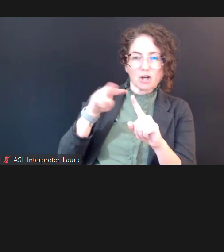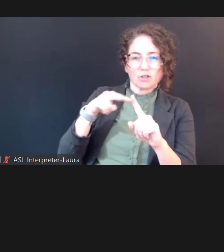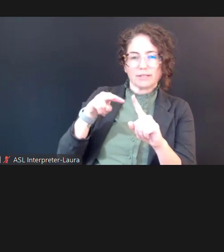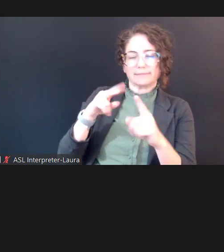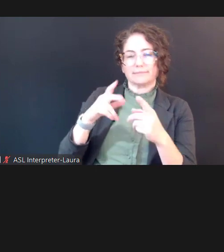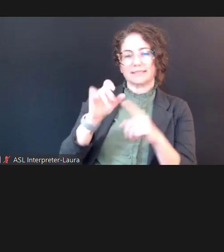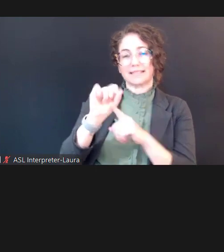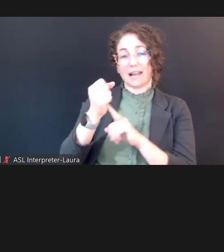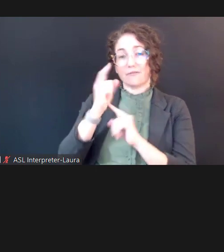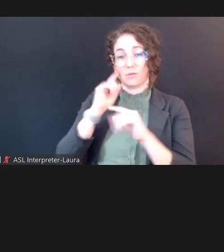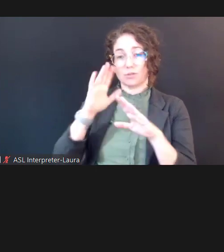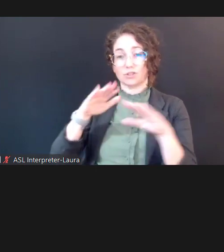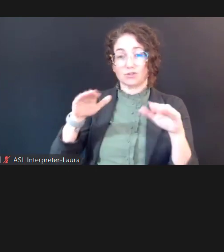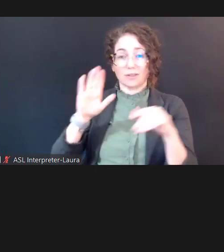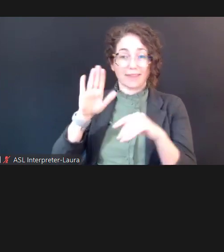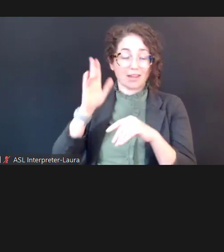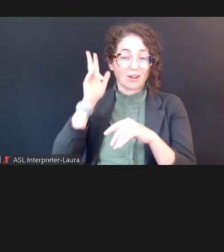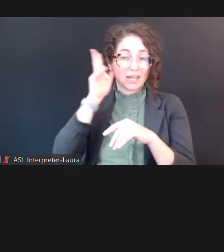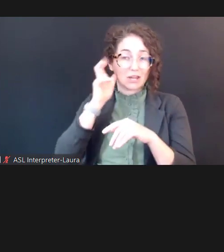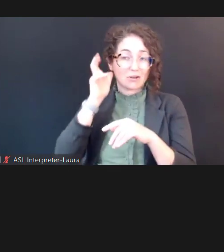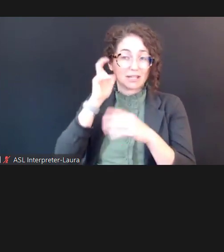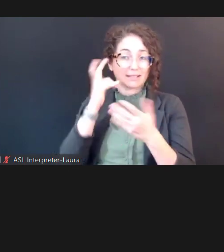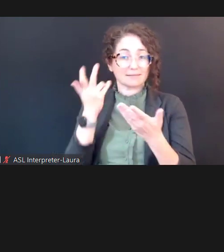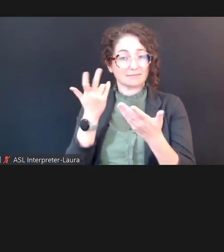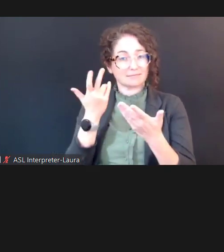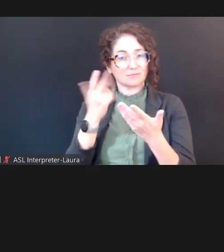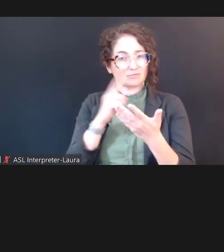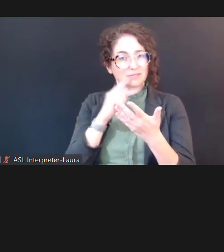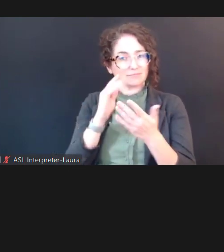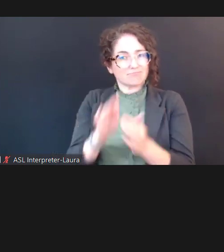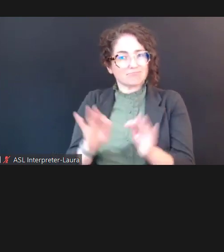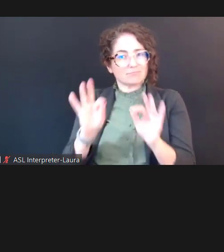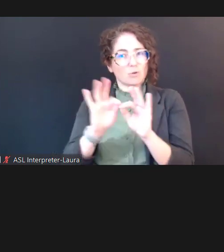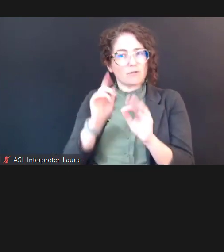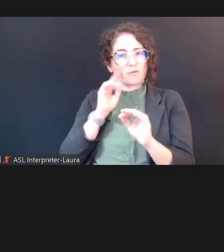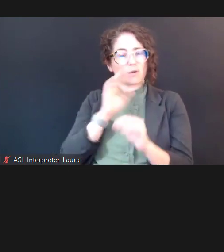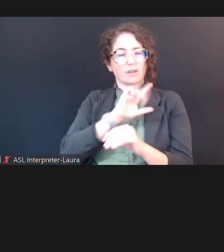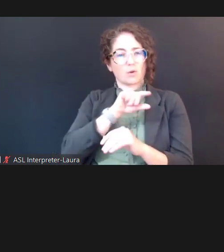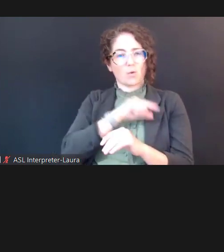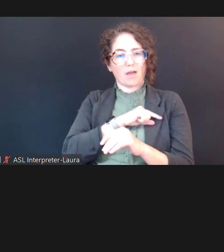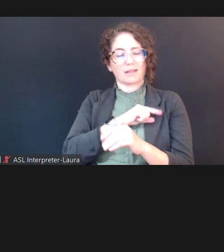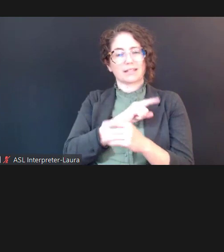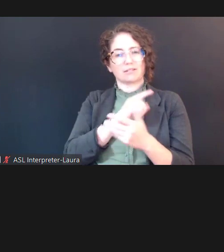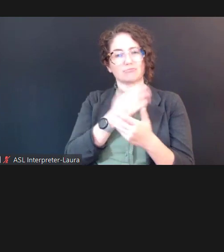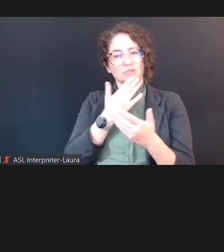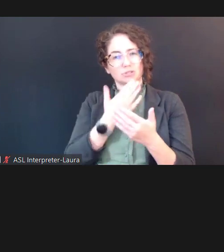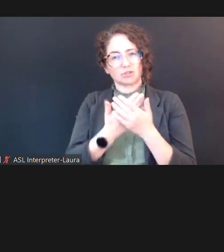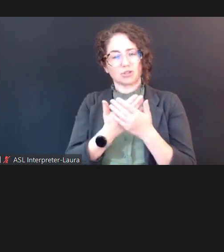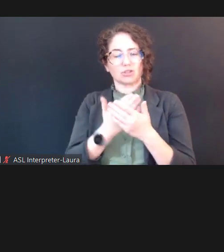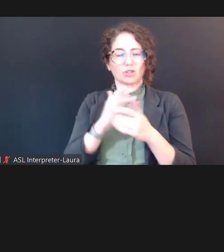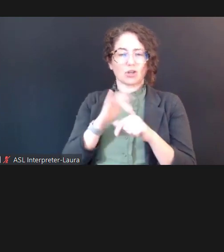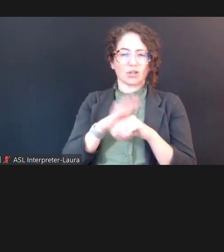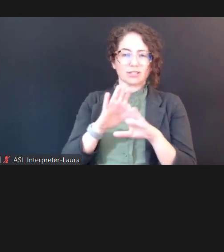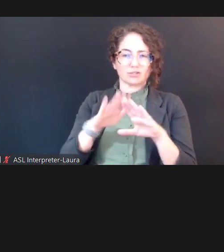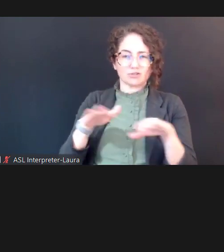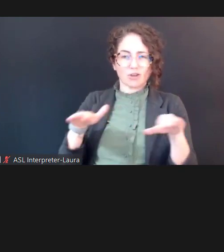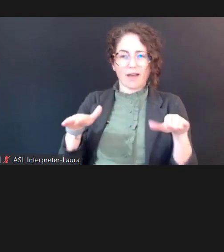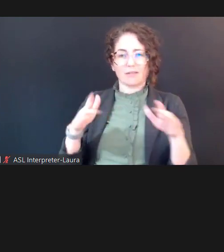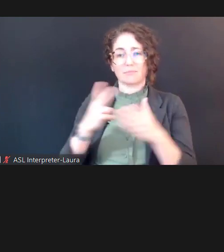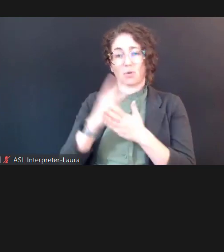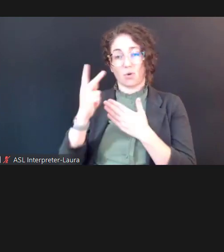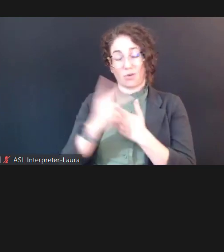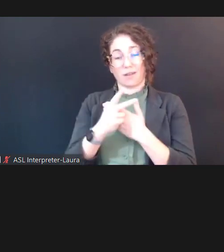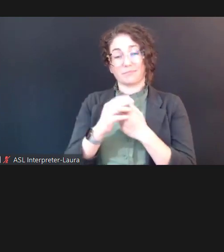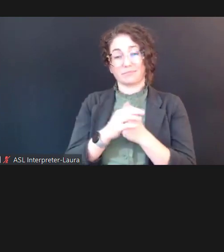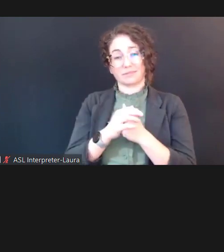of children's hearing is central to quality early childhood programs